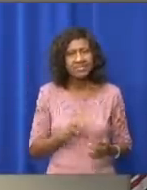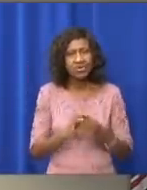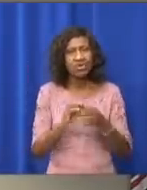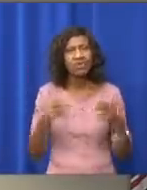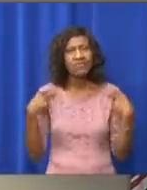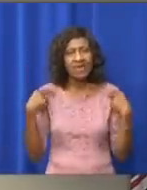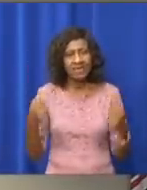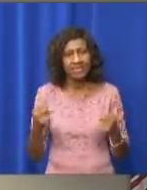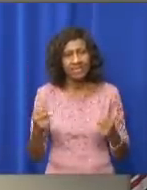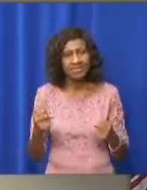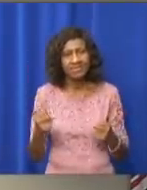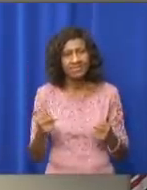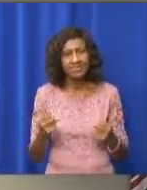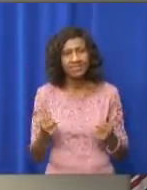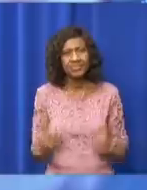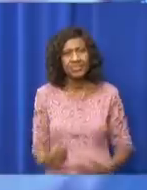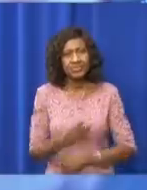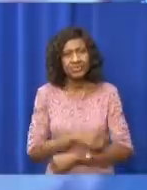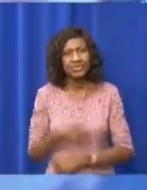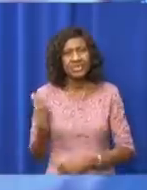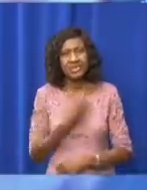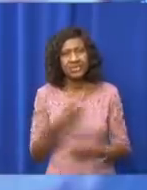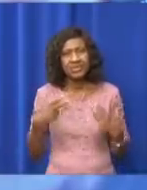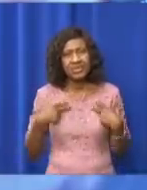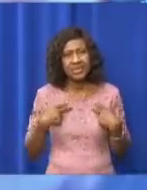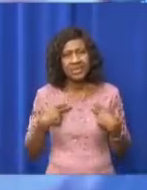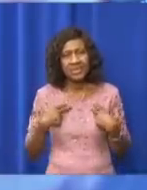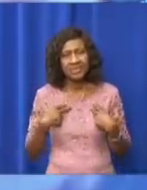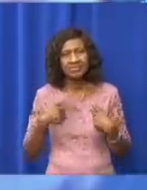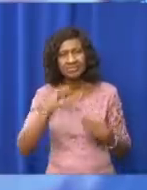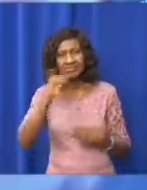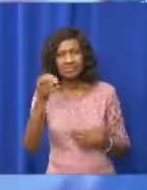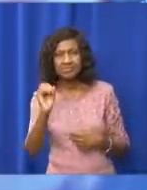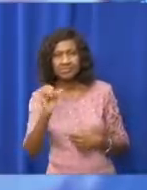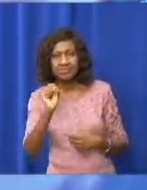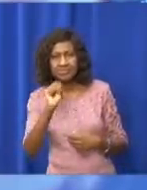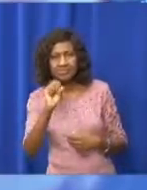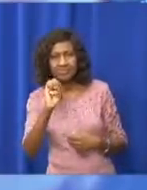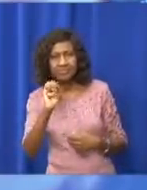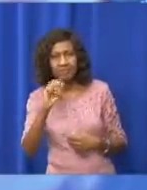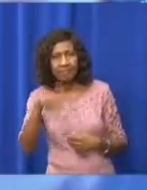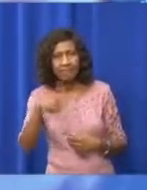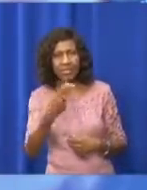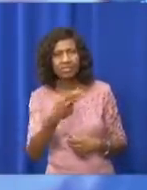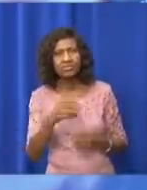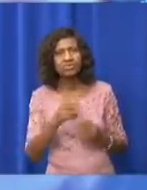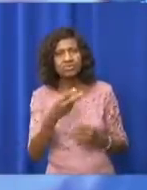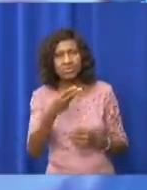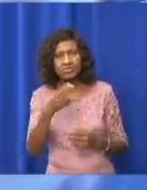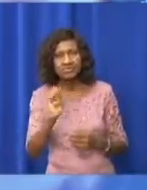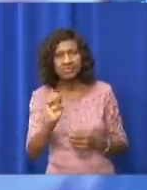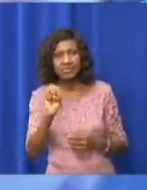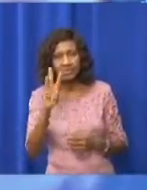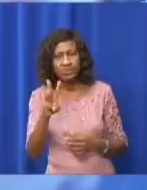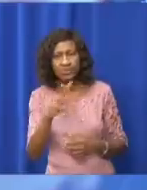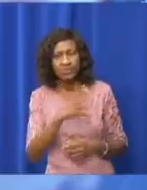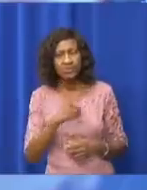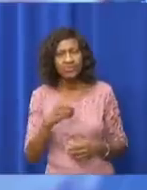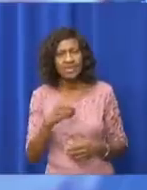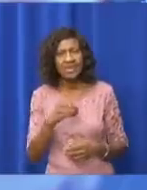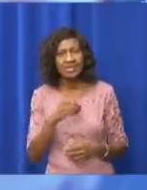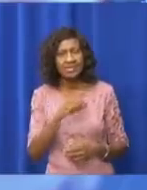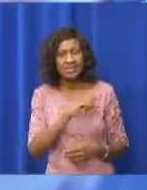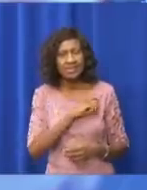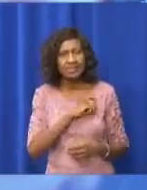of Health. With us in the studio today, we have the Honorable Joseph Hugh, Minister of CPI, as well as the Chief Medical Officer, the Commissioner of